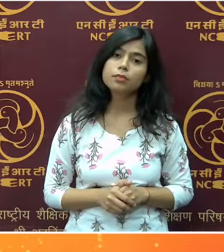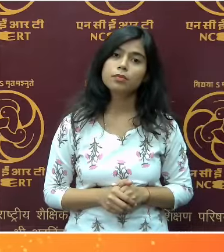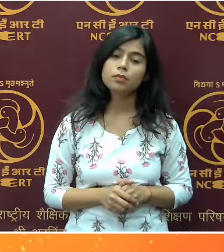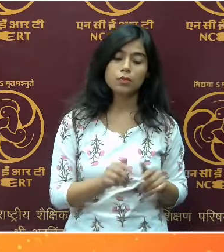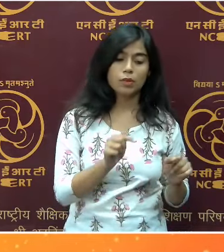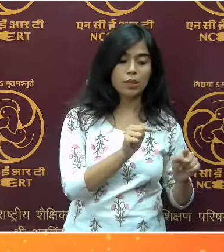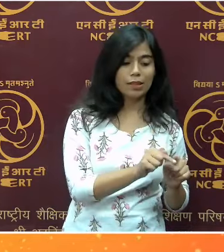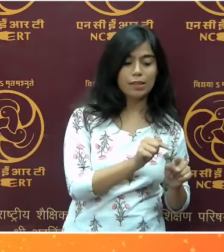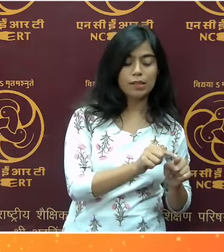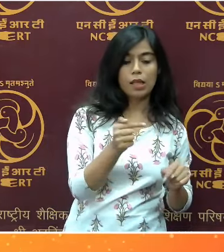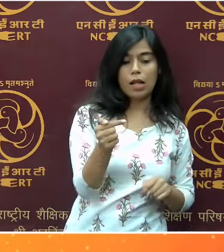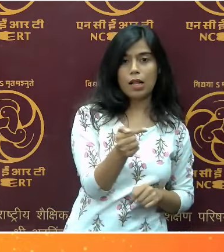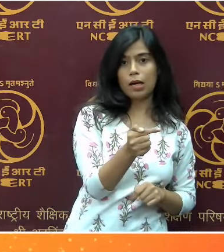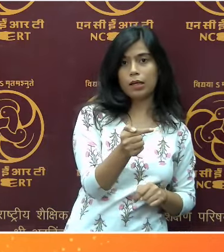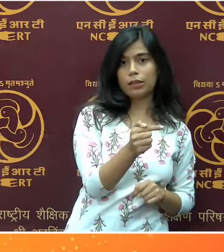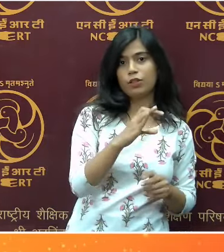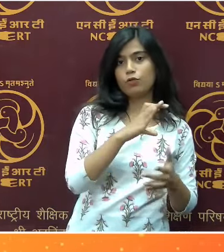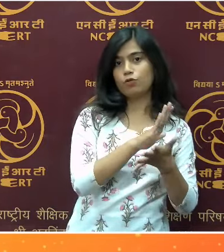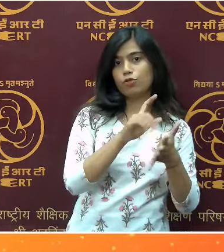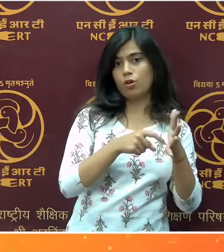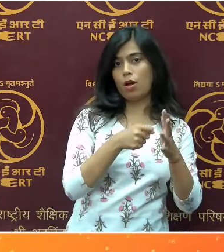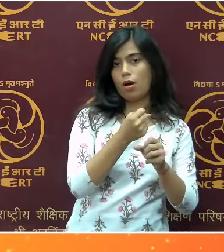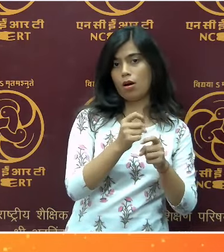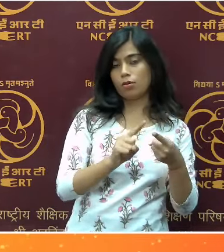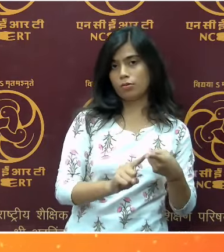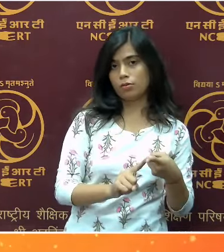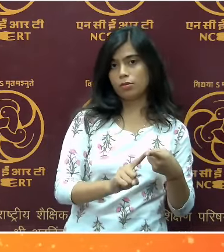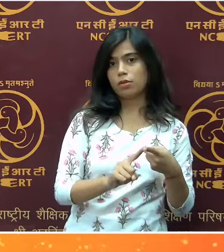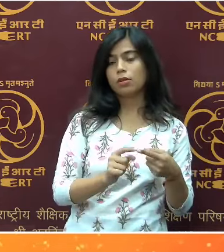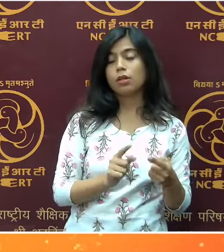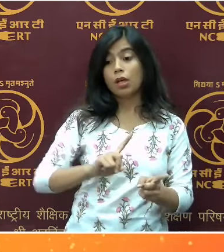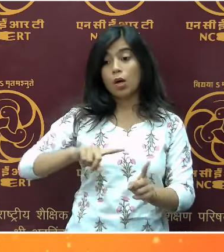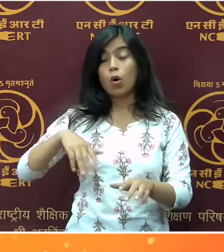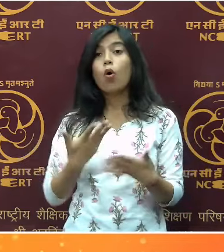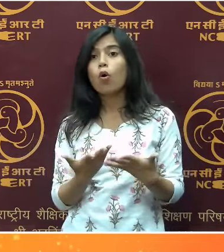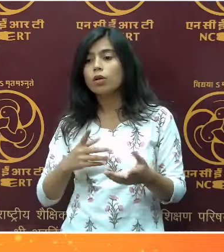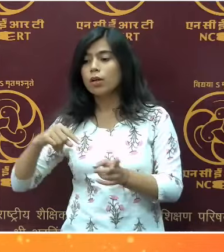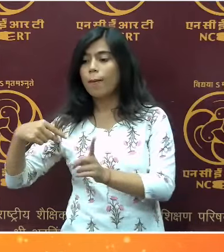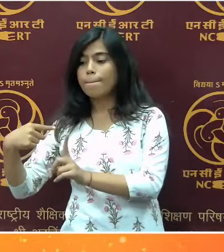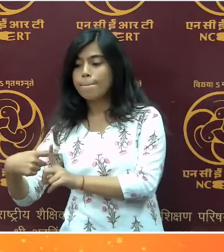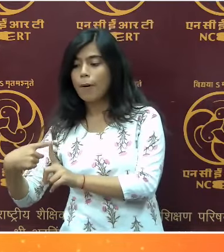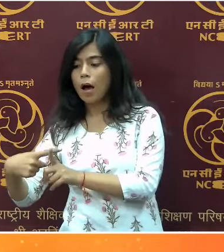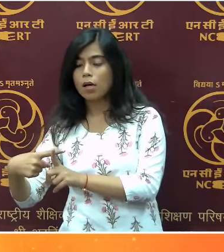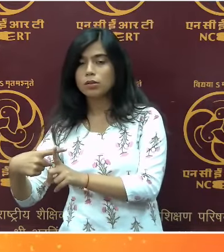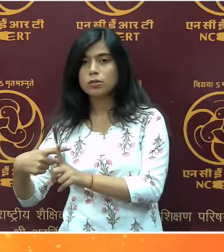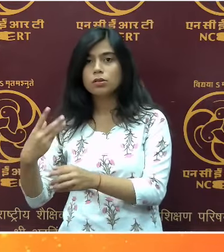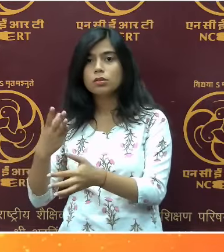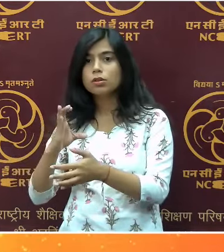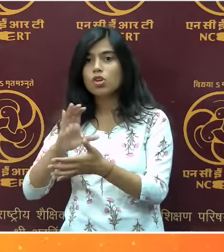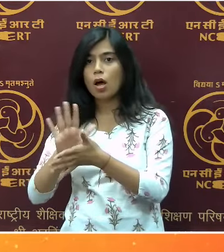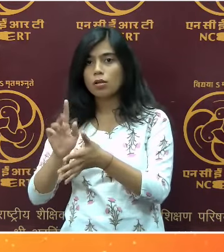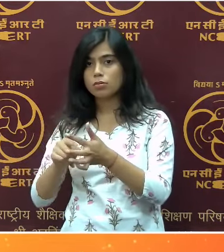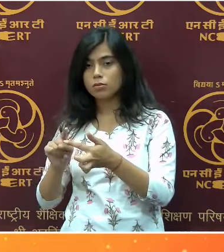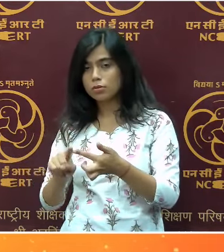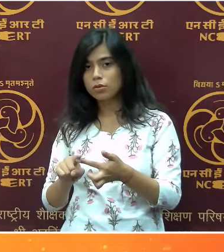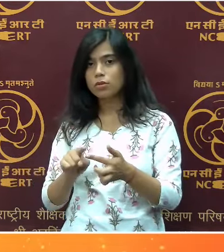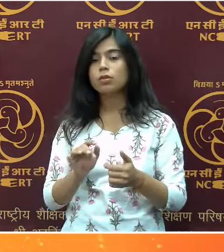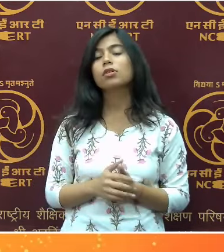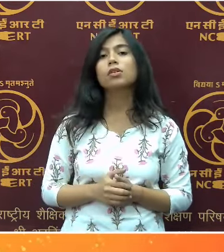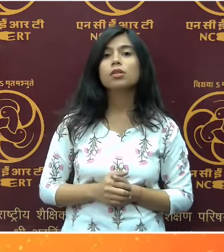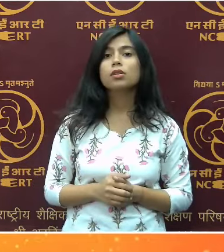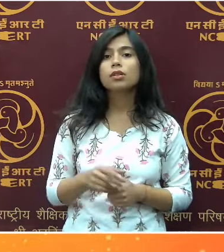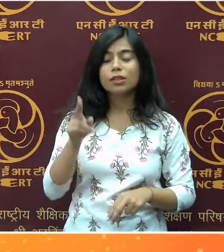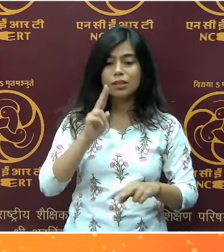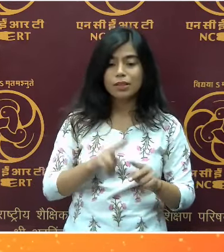is negatively charged. If I bring some positive charge near to it, it will attract. In order to keep